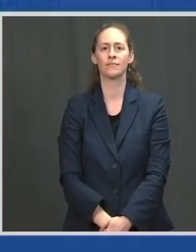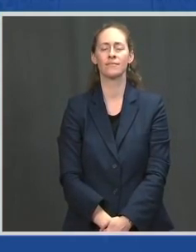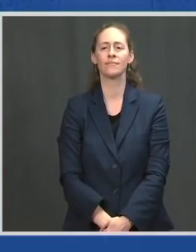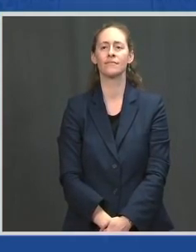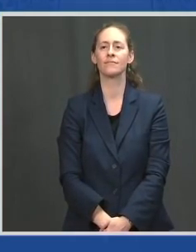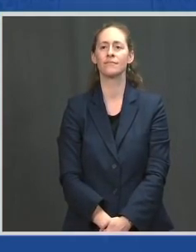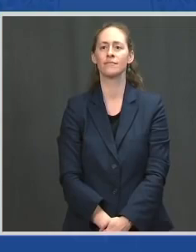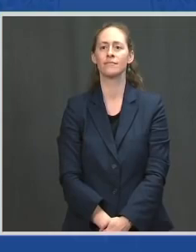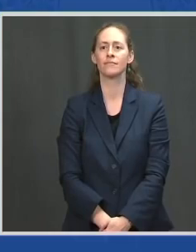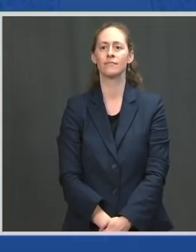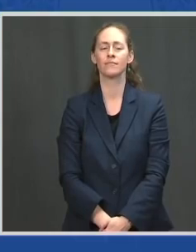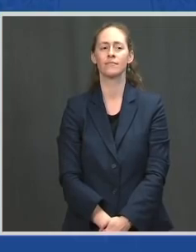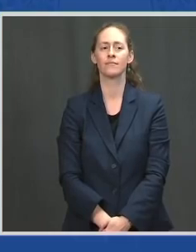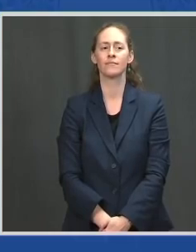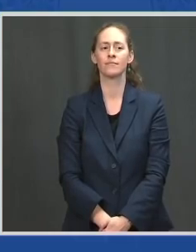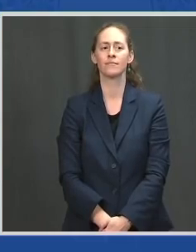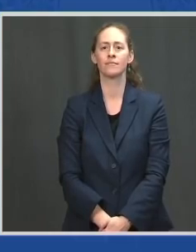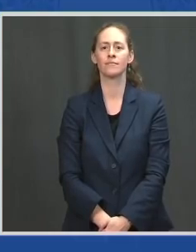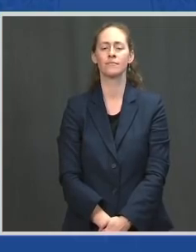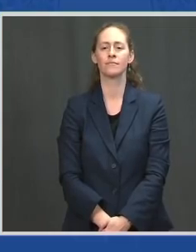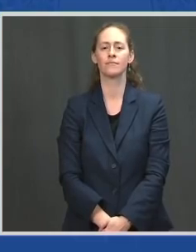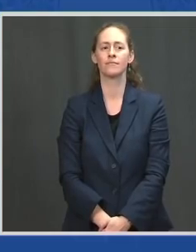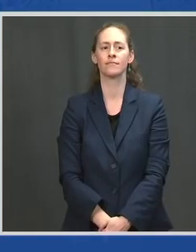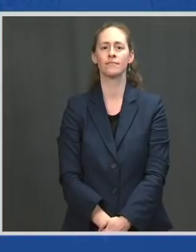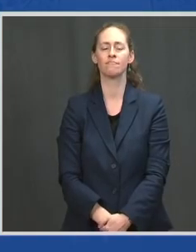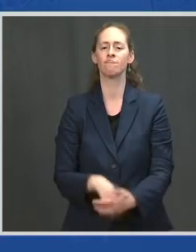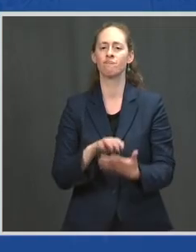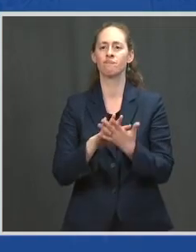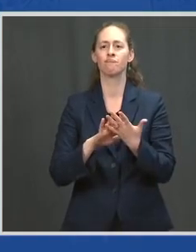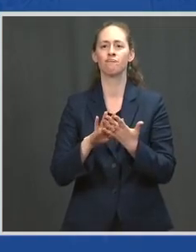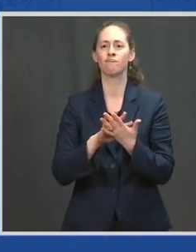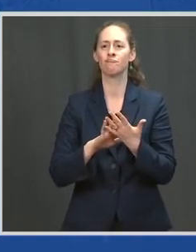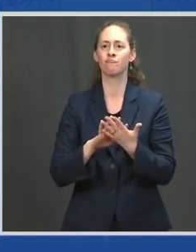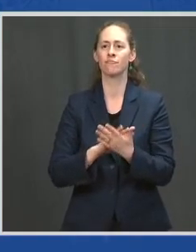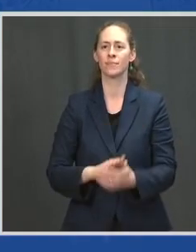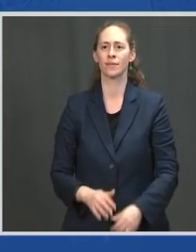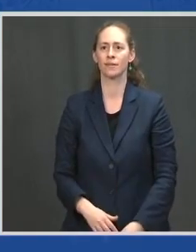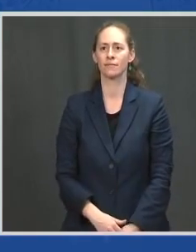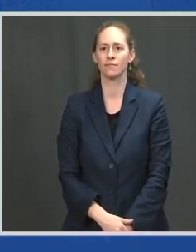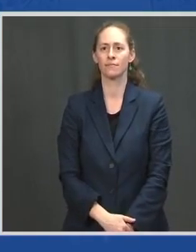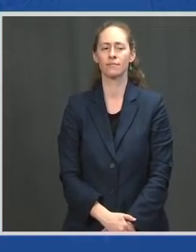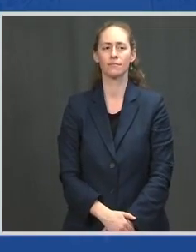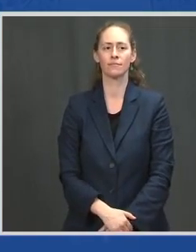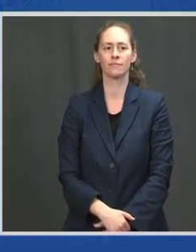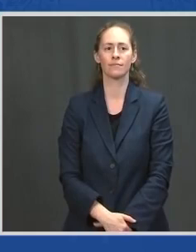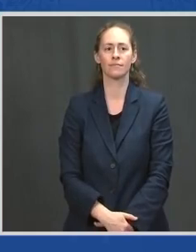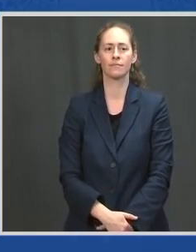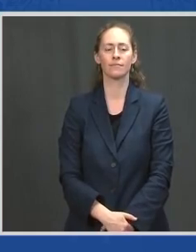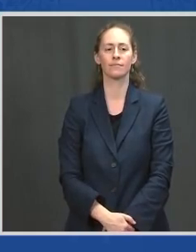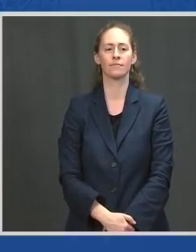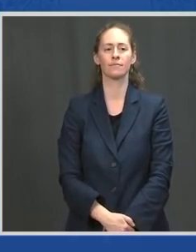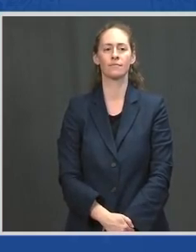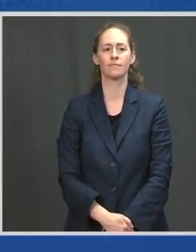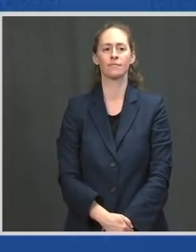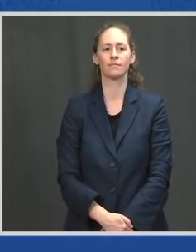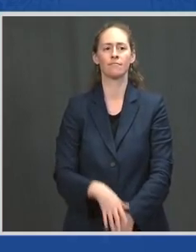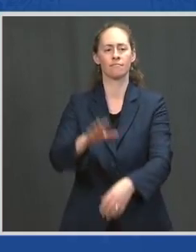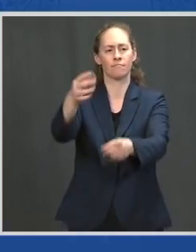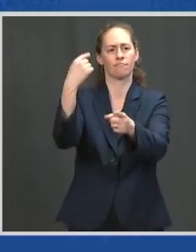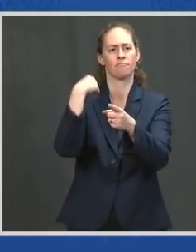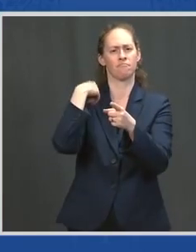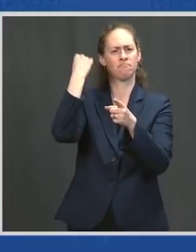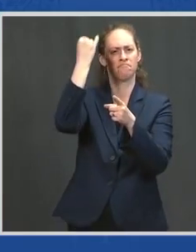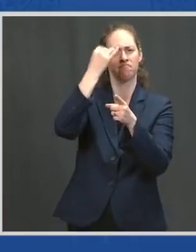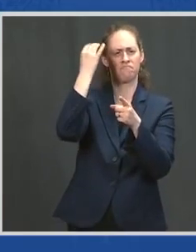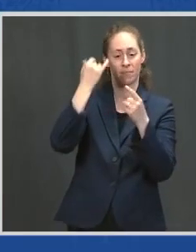When do you believe the U.S. will reach herd immunity? I think by the end of the summer, we'll be in a very different position than we are now. As you